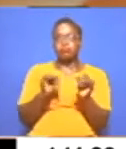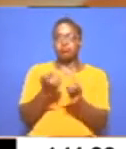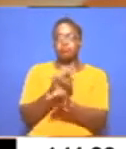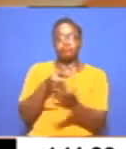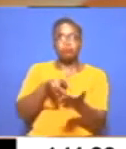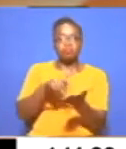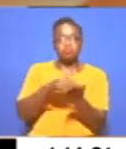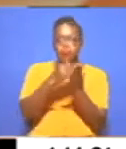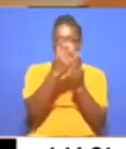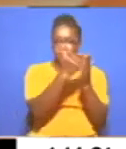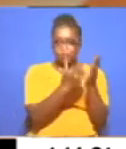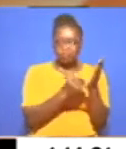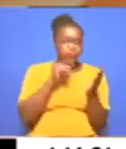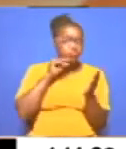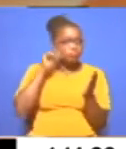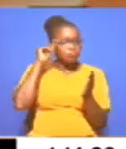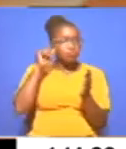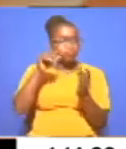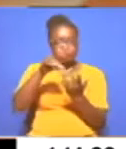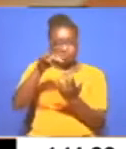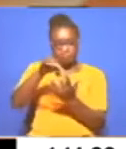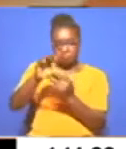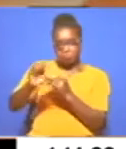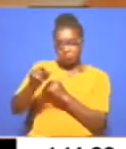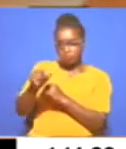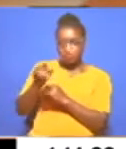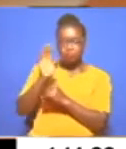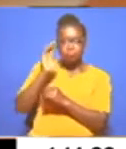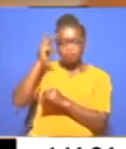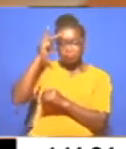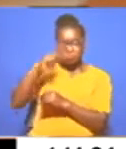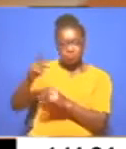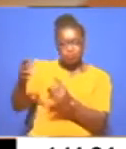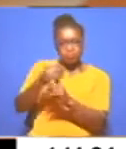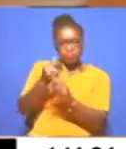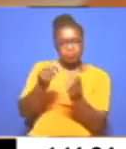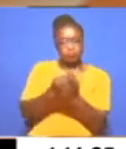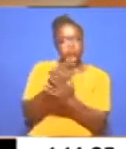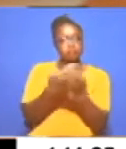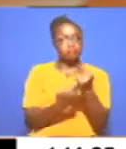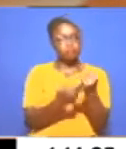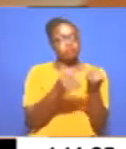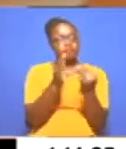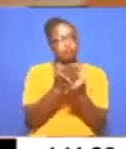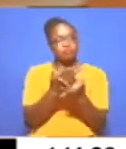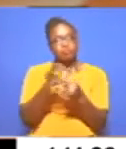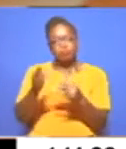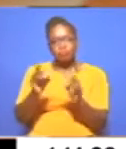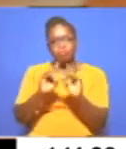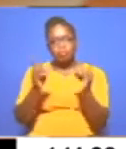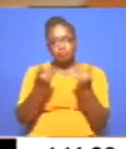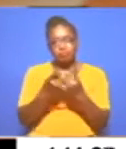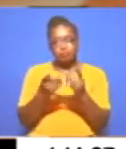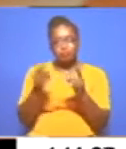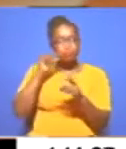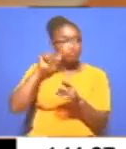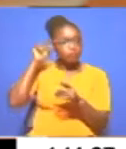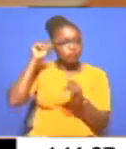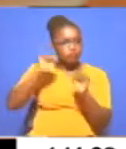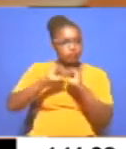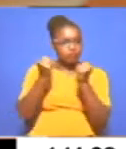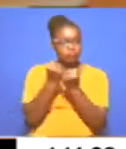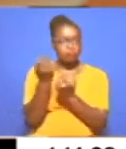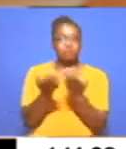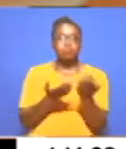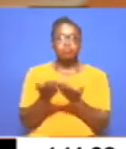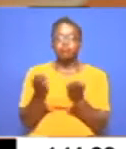are gender-specific within the county. The policy has been achieved through partnership between the County Department of Gender and Social Services